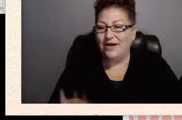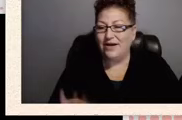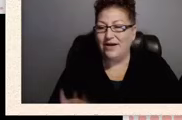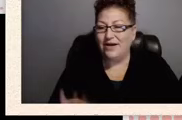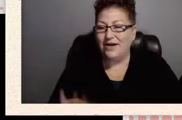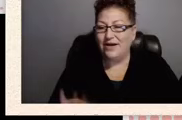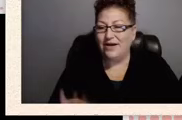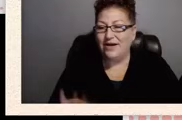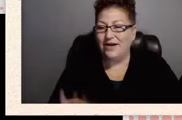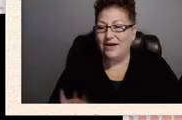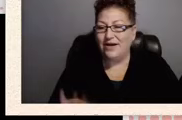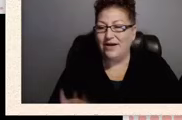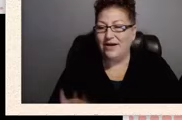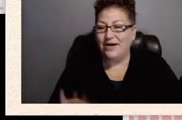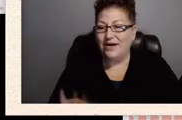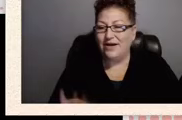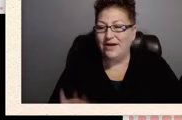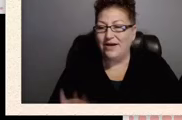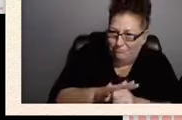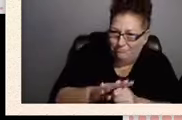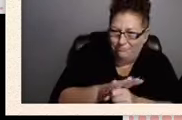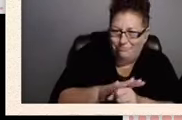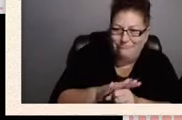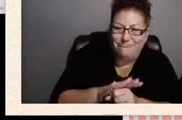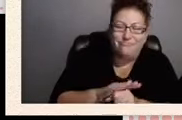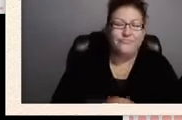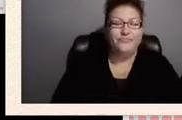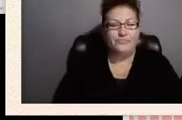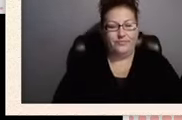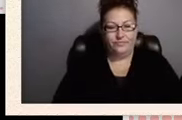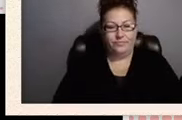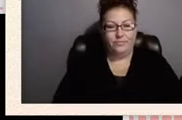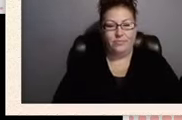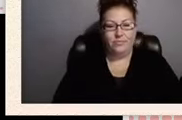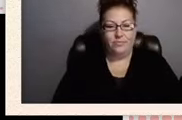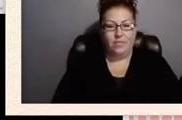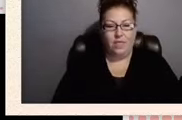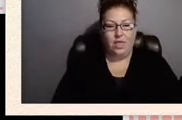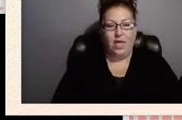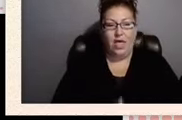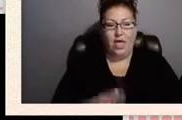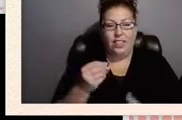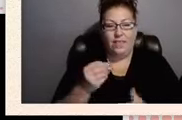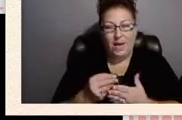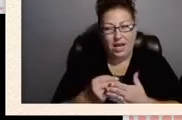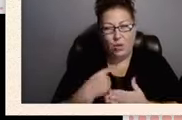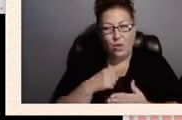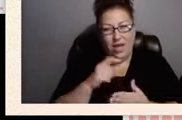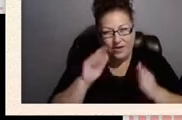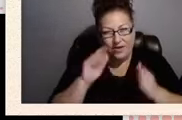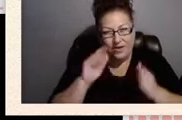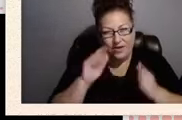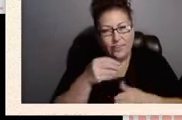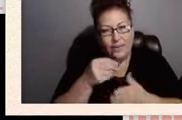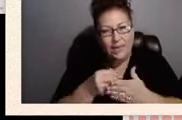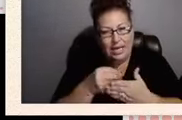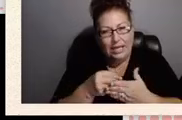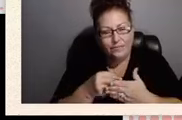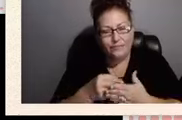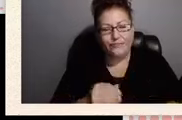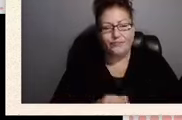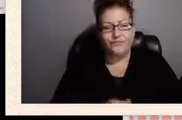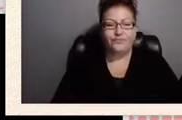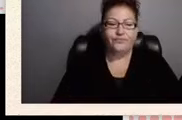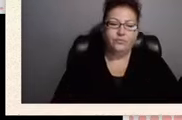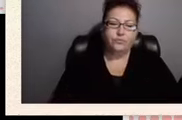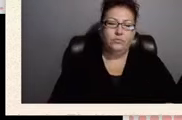there. And the money, we had to focus on the money. And